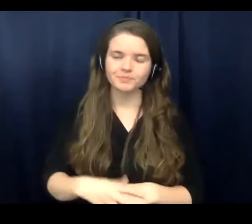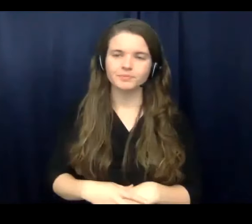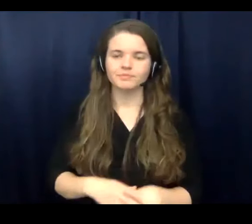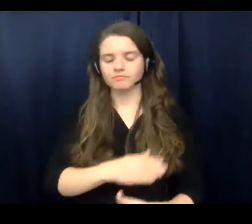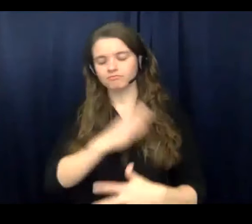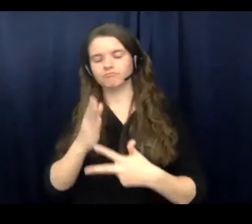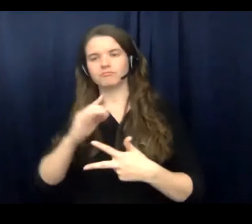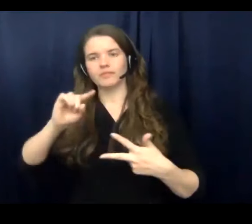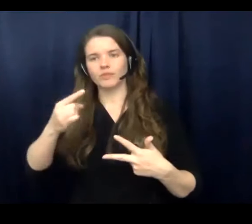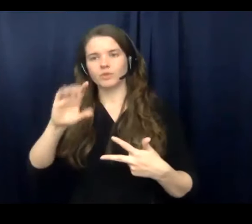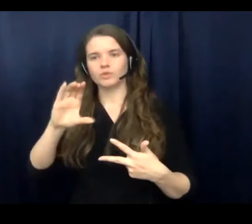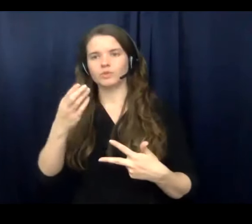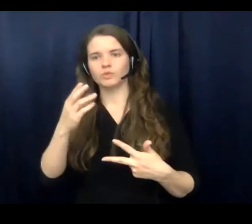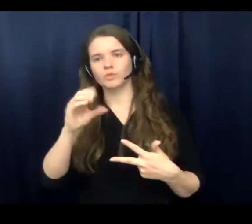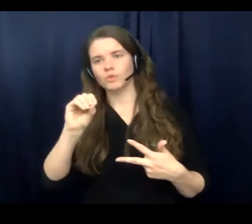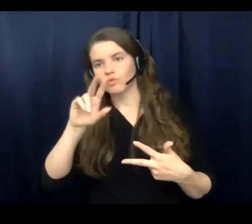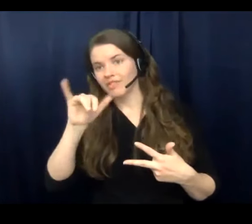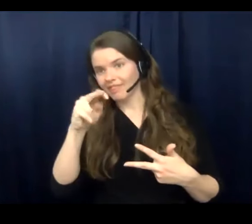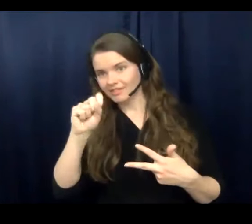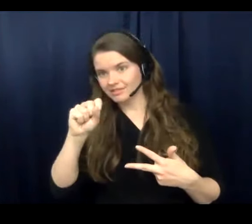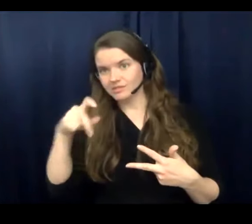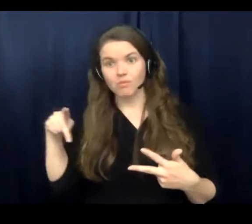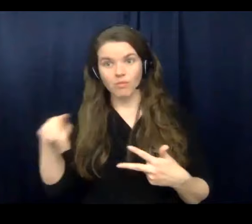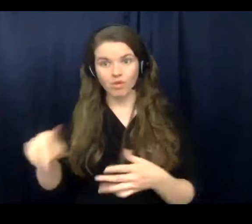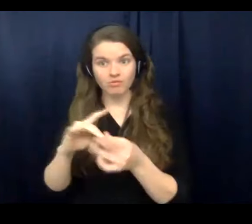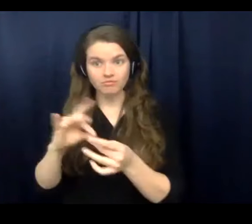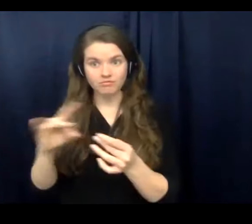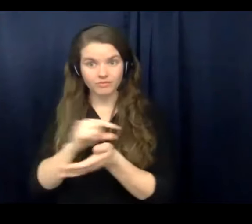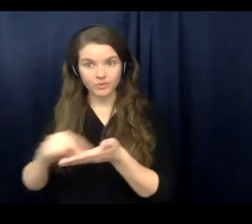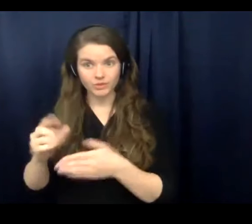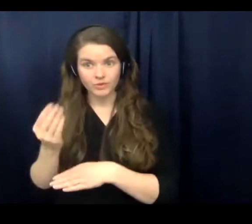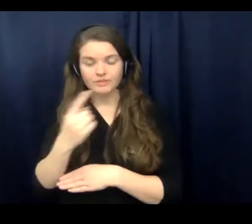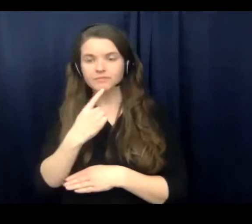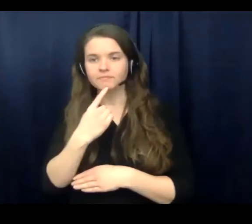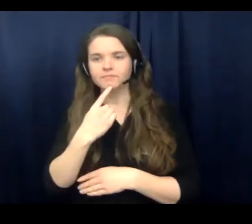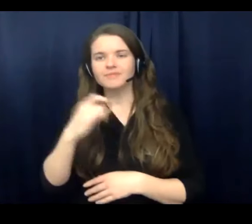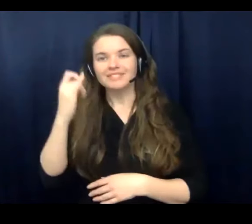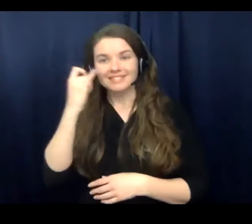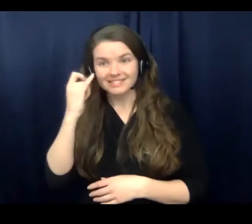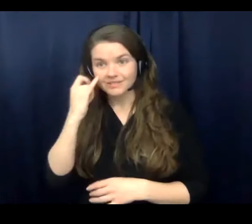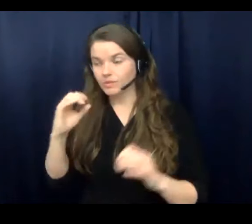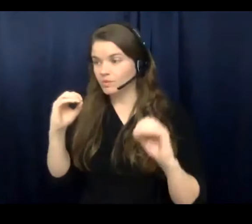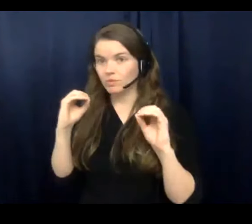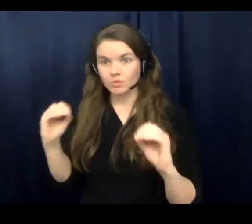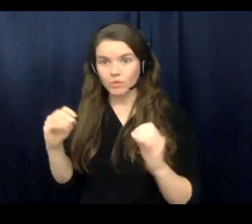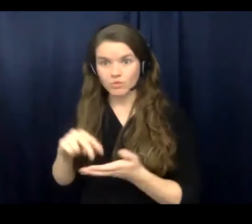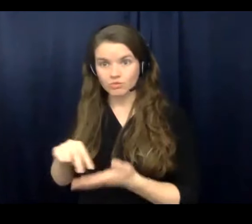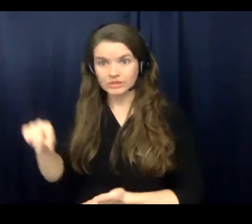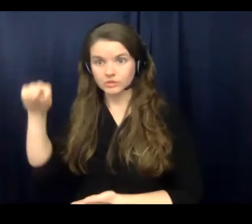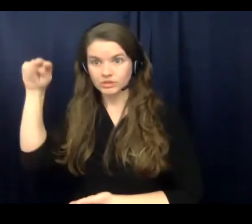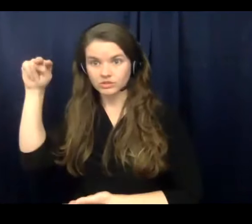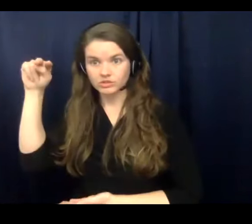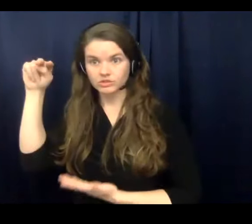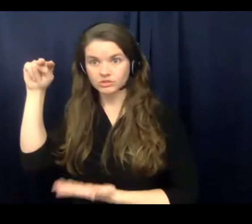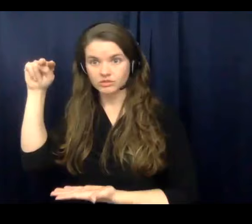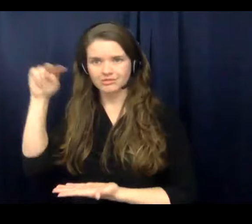Paul there is saying in verse 14, "If there is no resurrection of the dead, then